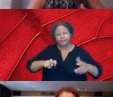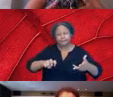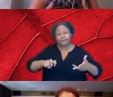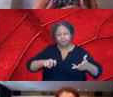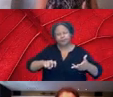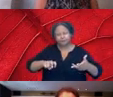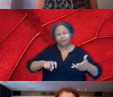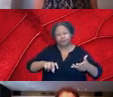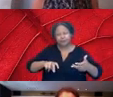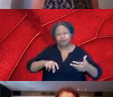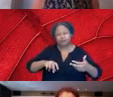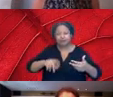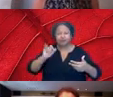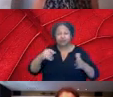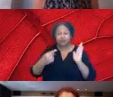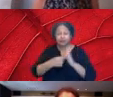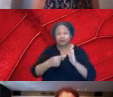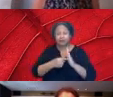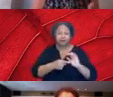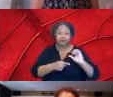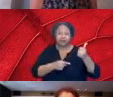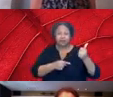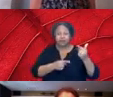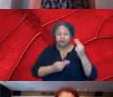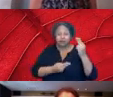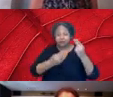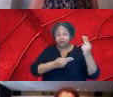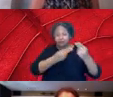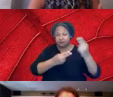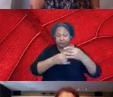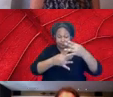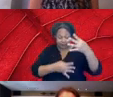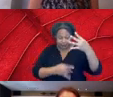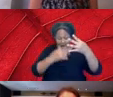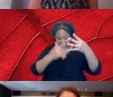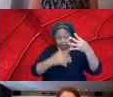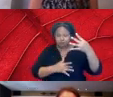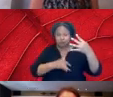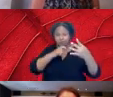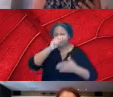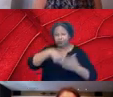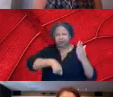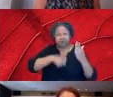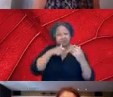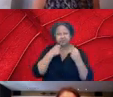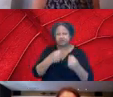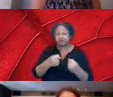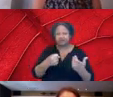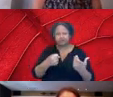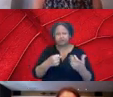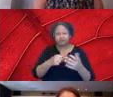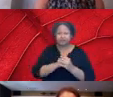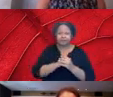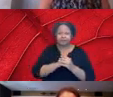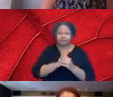have 10 nominations, but the nominations have not, they're not written very strongly, I mean, that's not